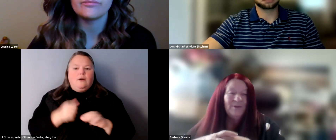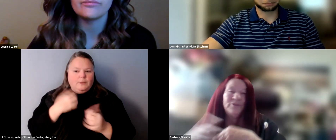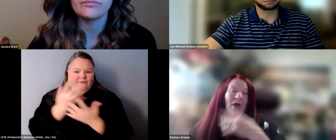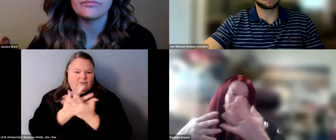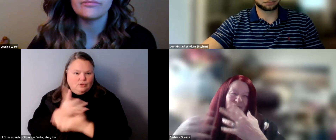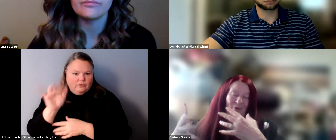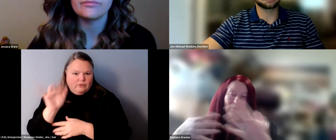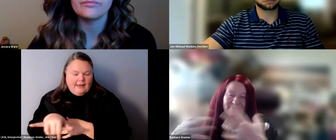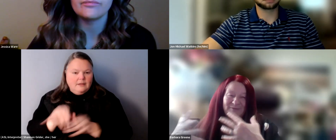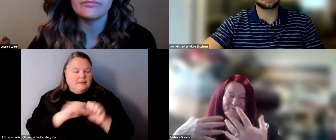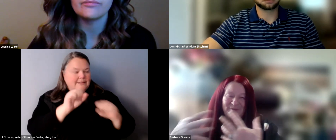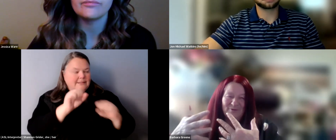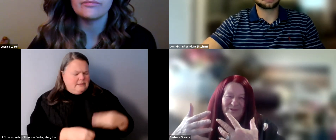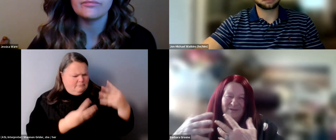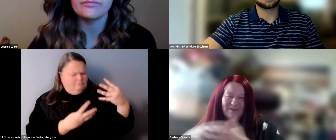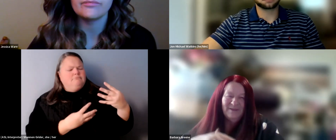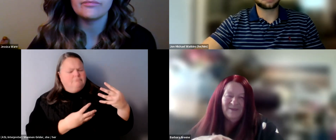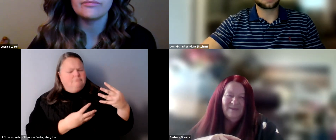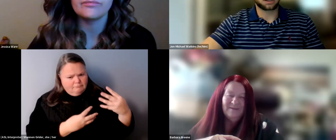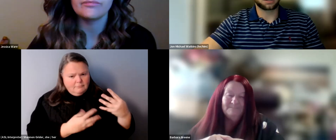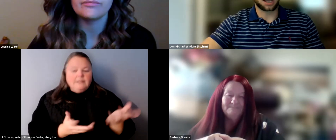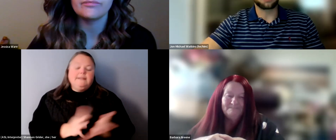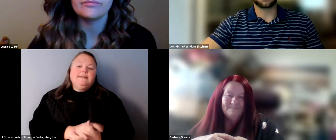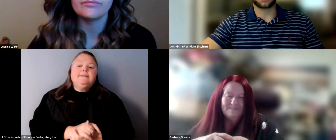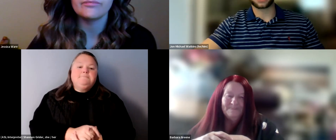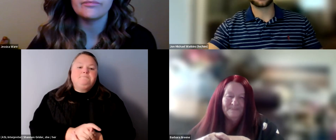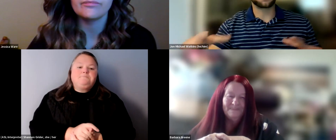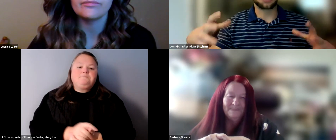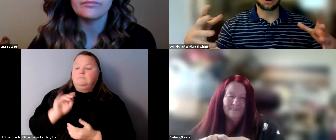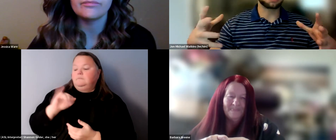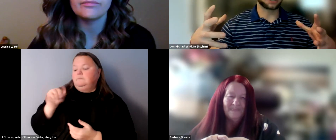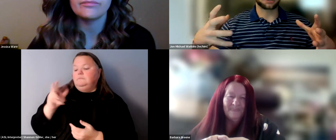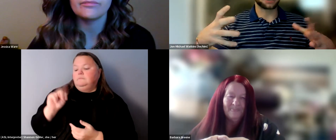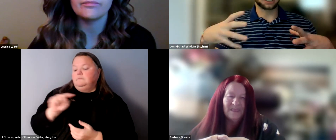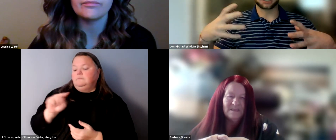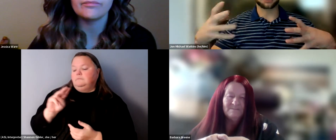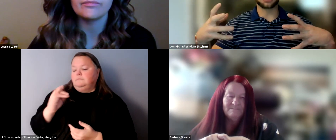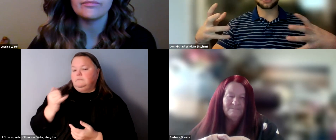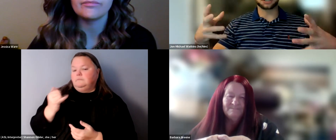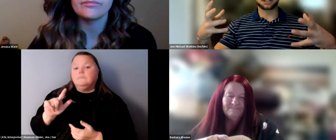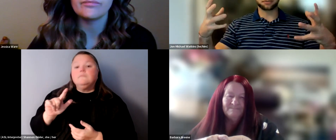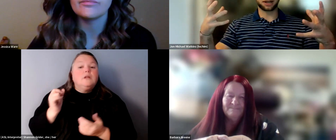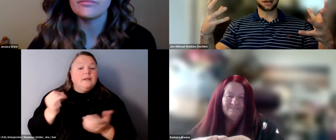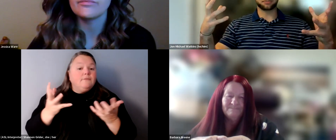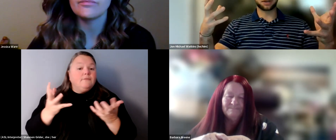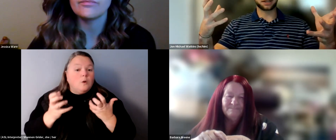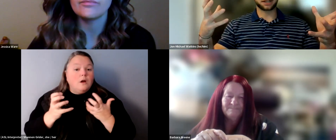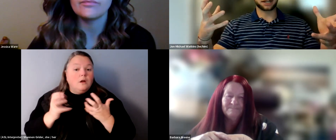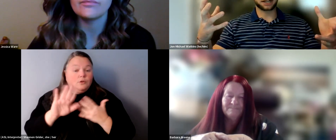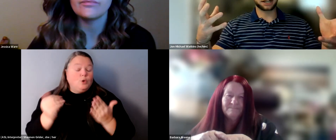then it would not show up necessarily. I will add, though, if you are planning on making your new system,